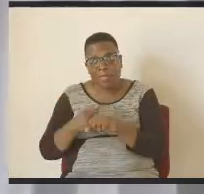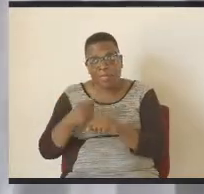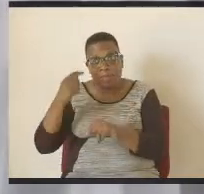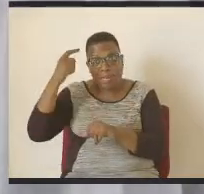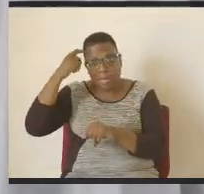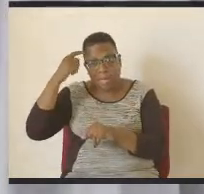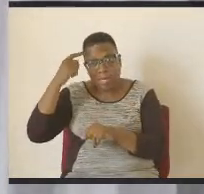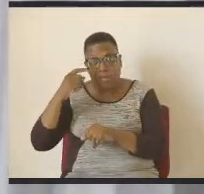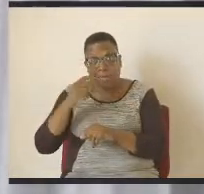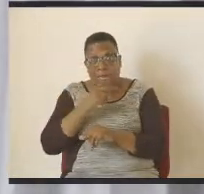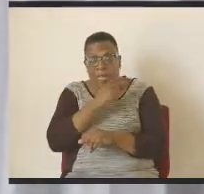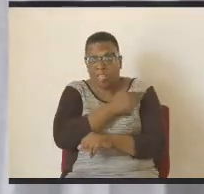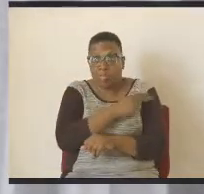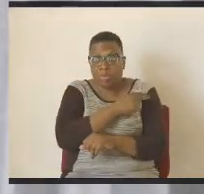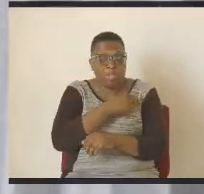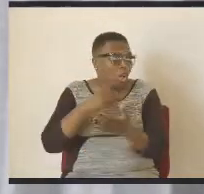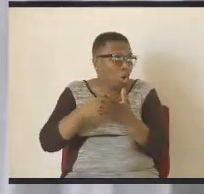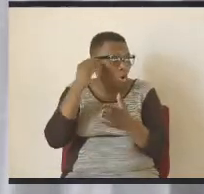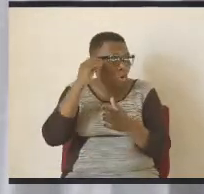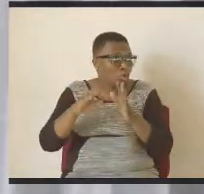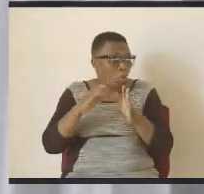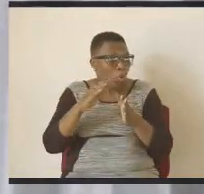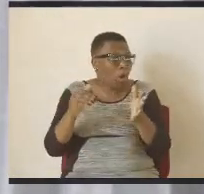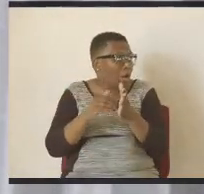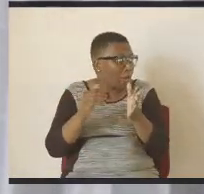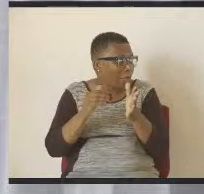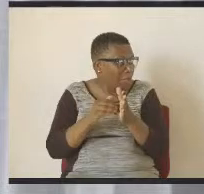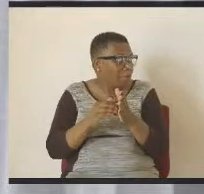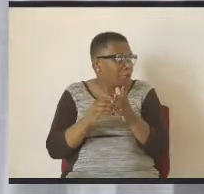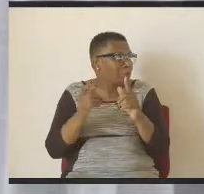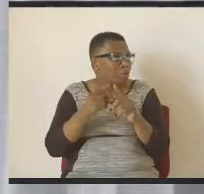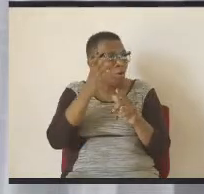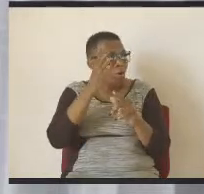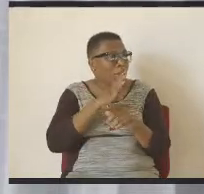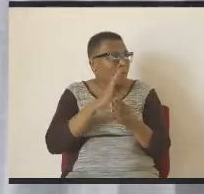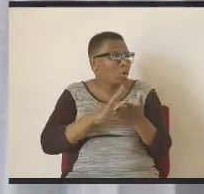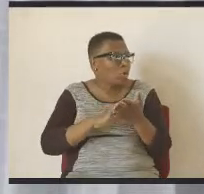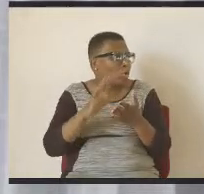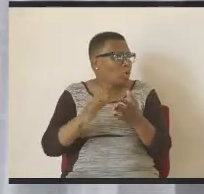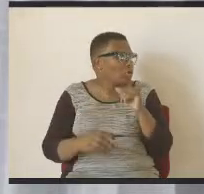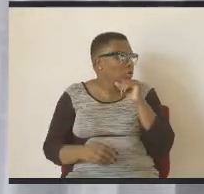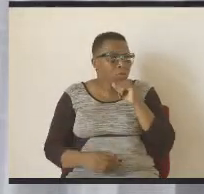again. Here she is in church today. To God be the glory.